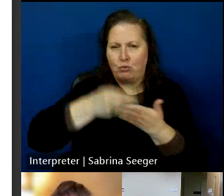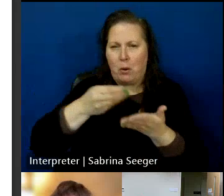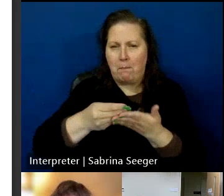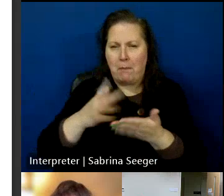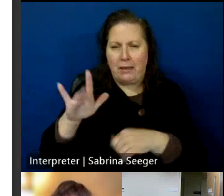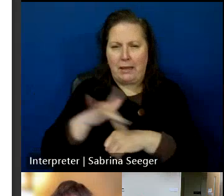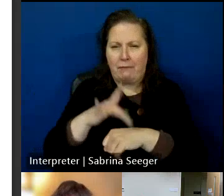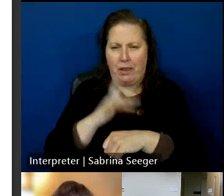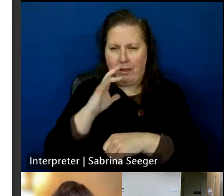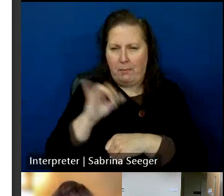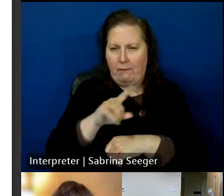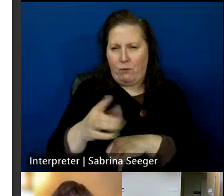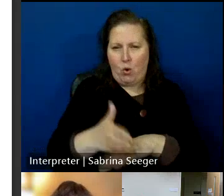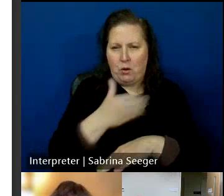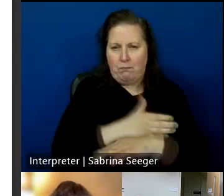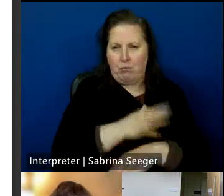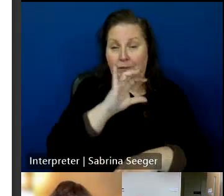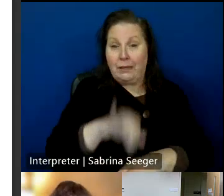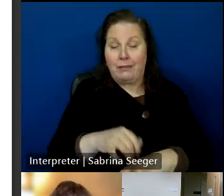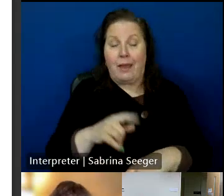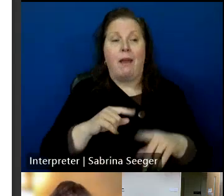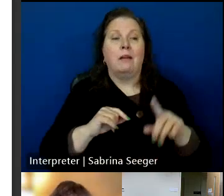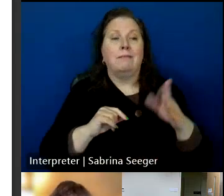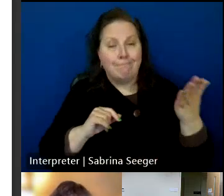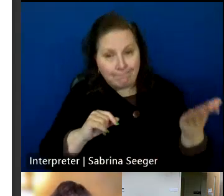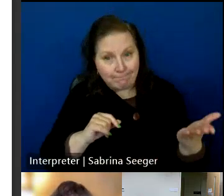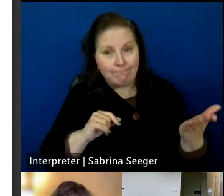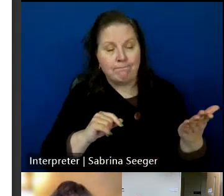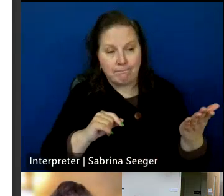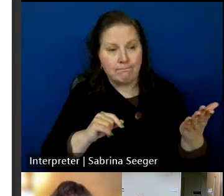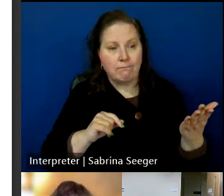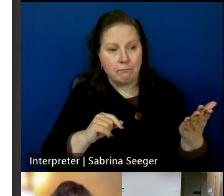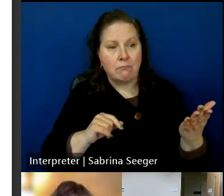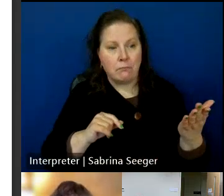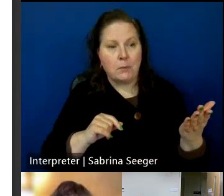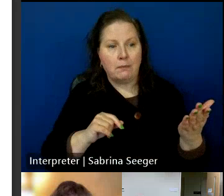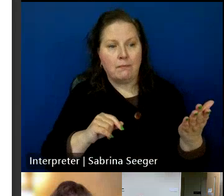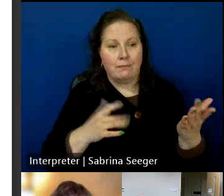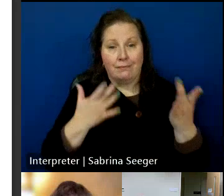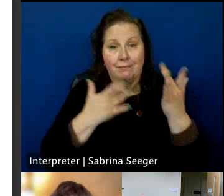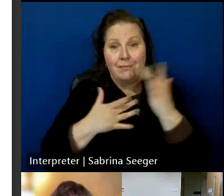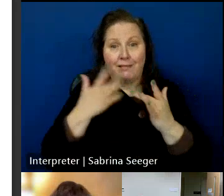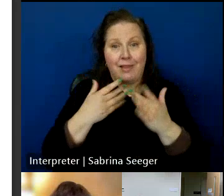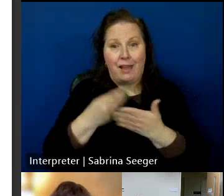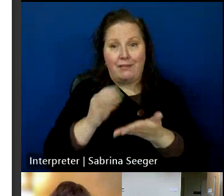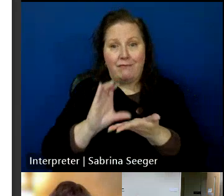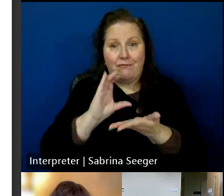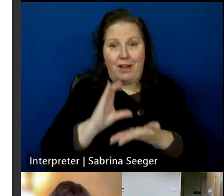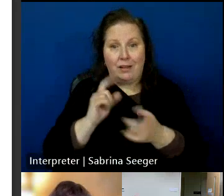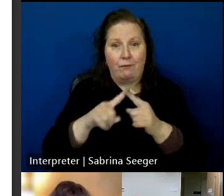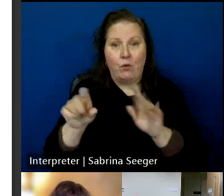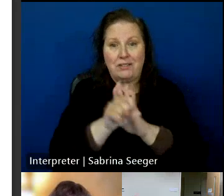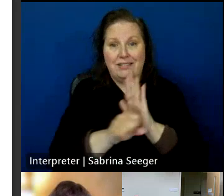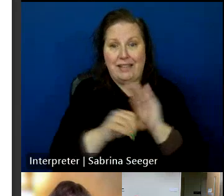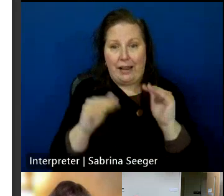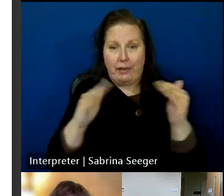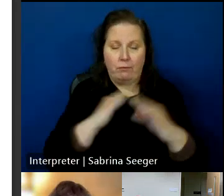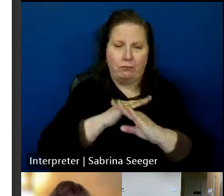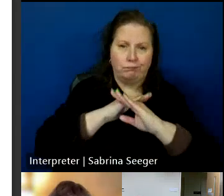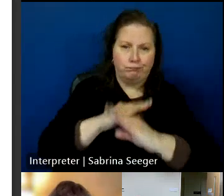resources available to work on some of those pieces, it's a lack of funding at the state level has been a big barrier